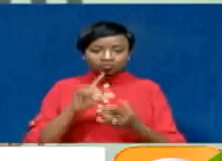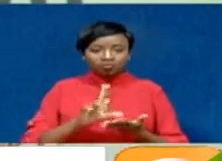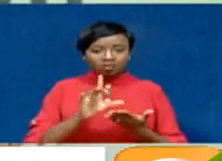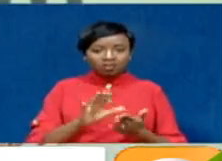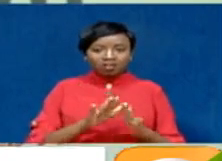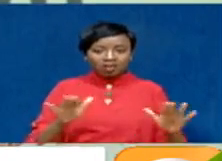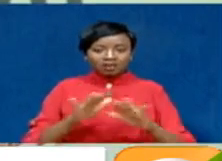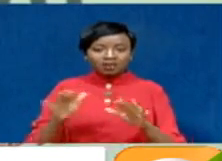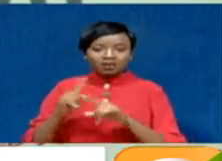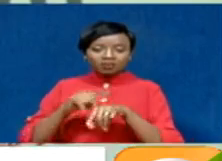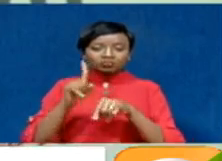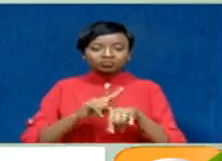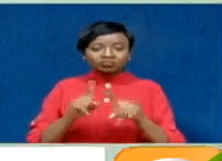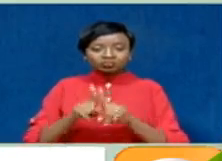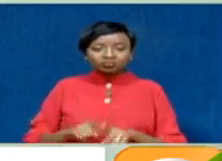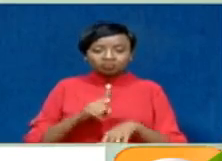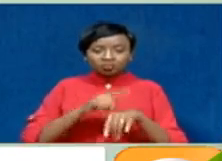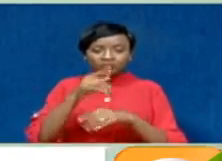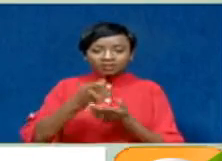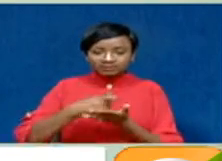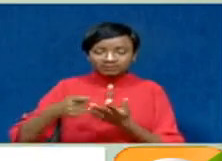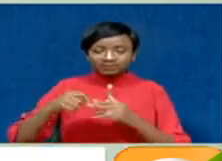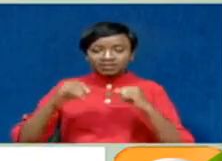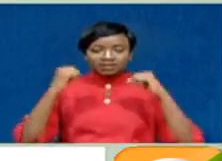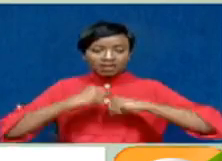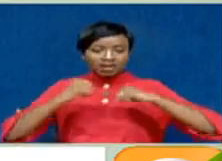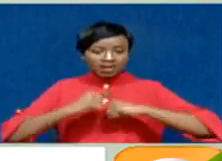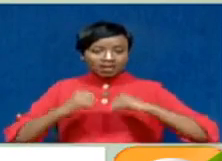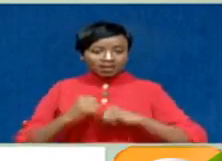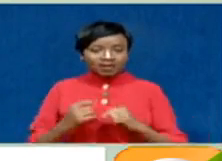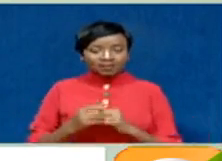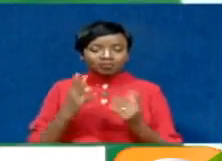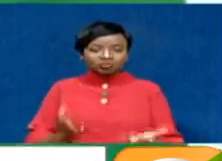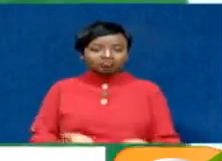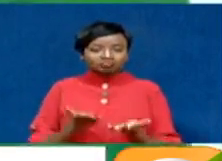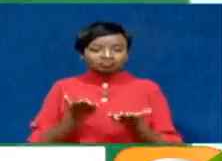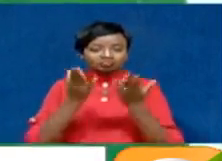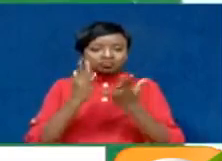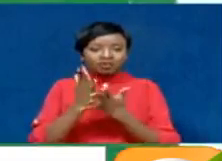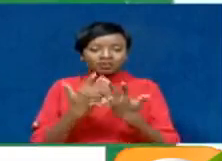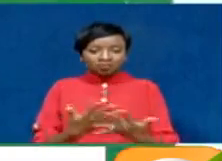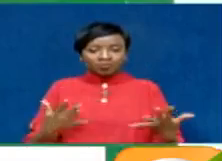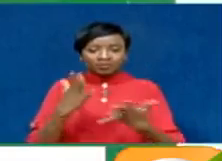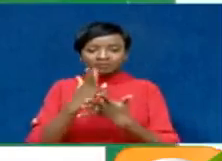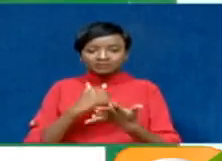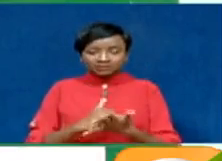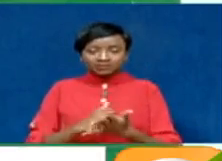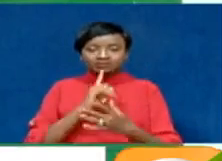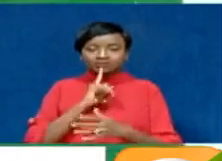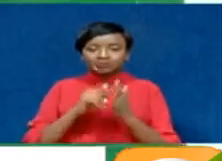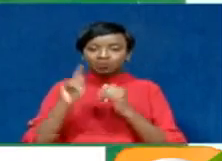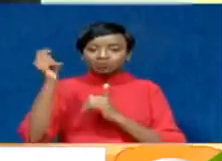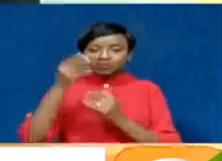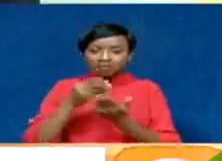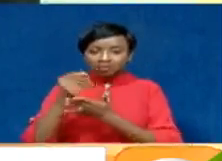two firms, while signing a memorandum of understanding to create a symbiotic relationship for advancing the property sector, has said that Kenyan